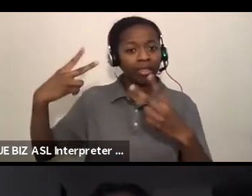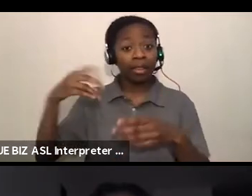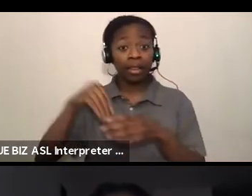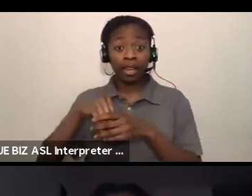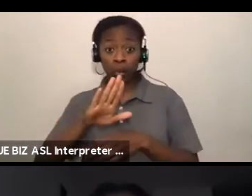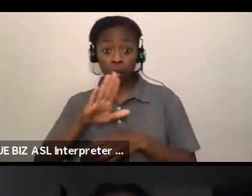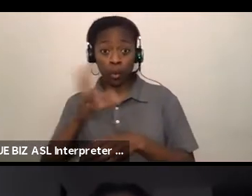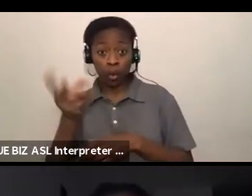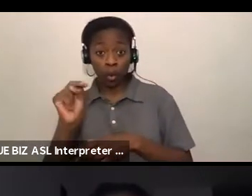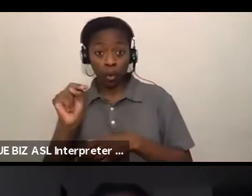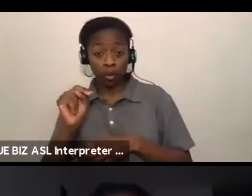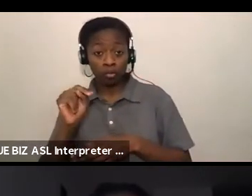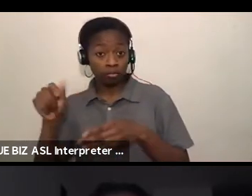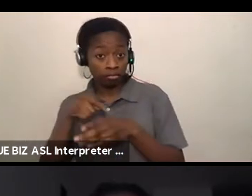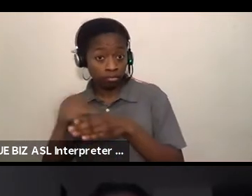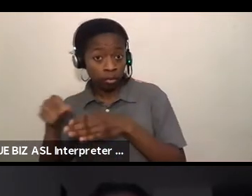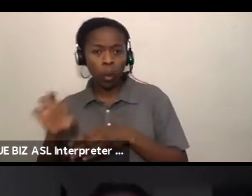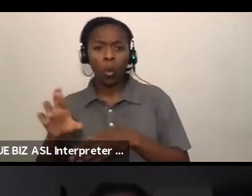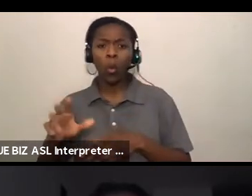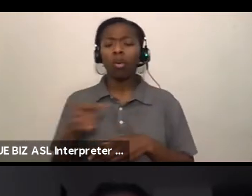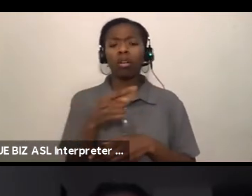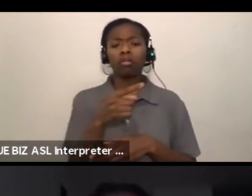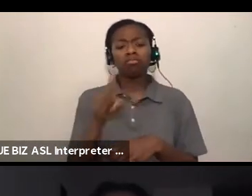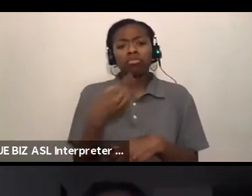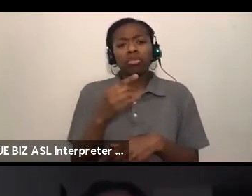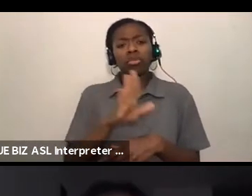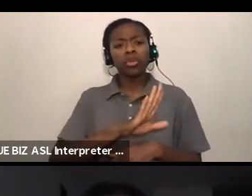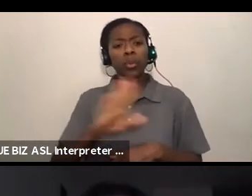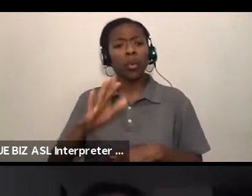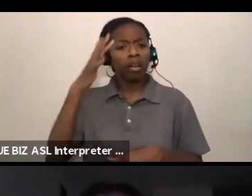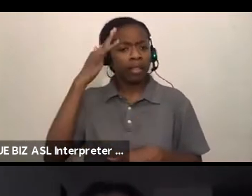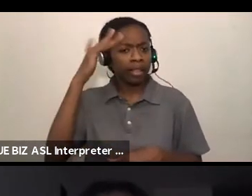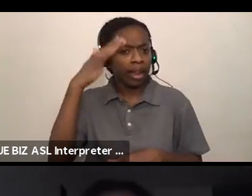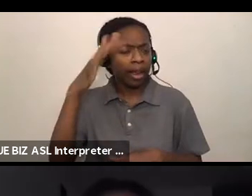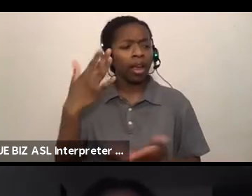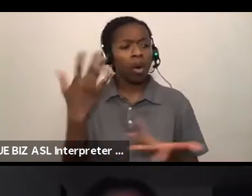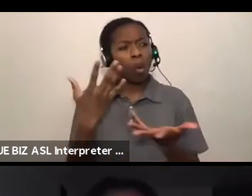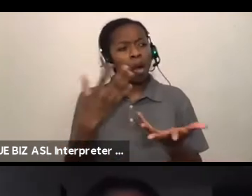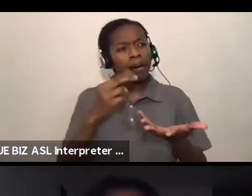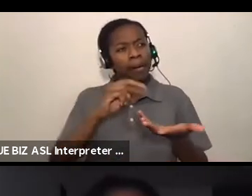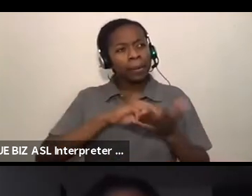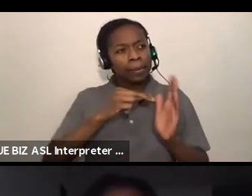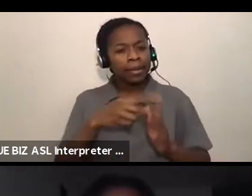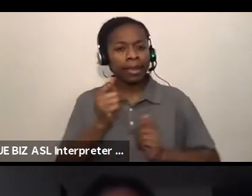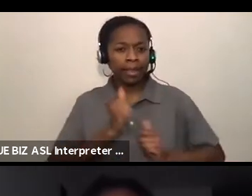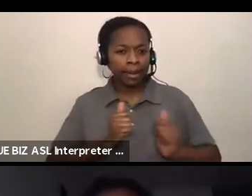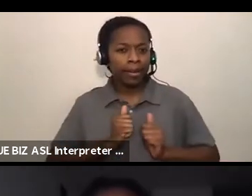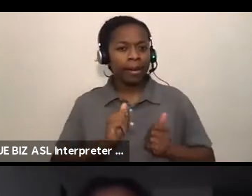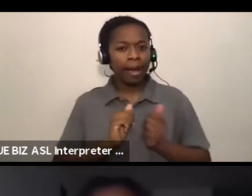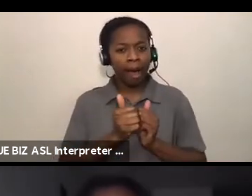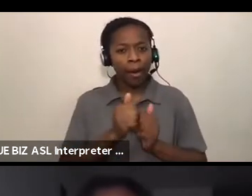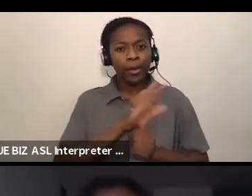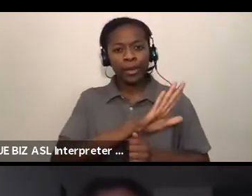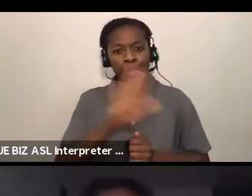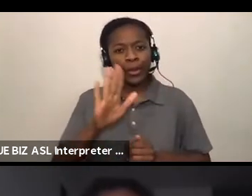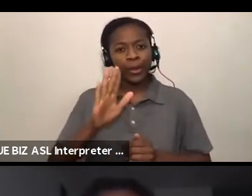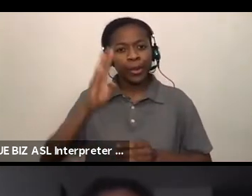practice as a person or just your ideology around what theater can be and how your creative process rolls